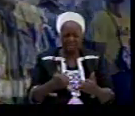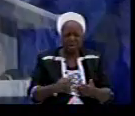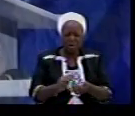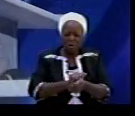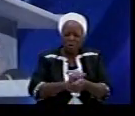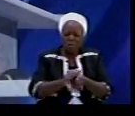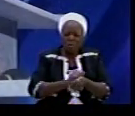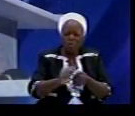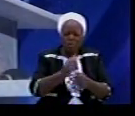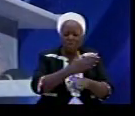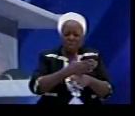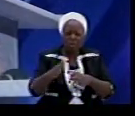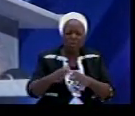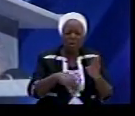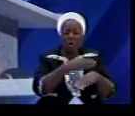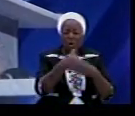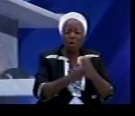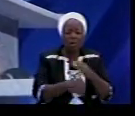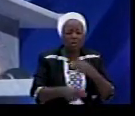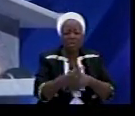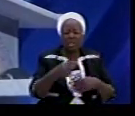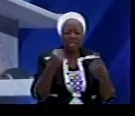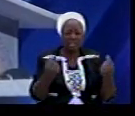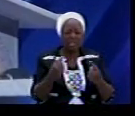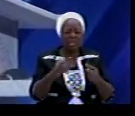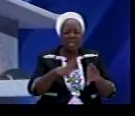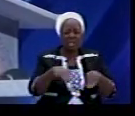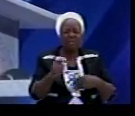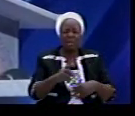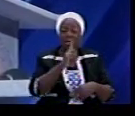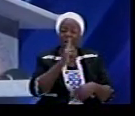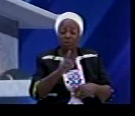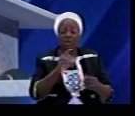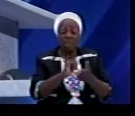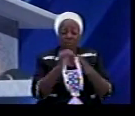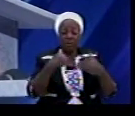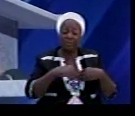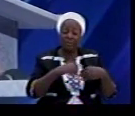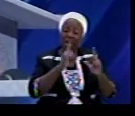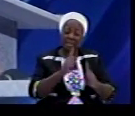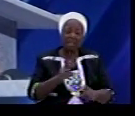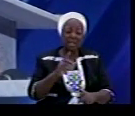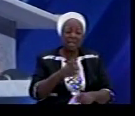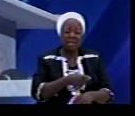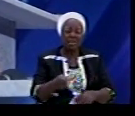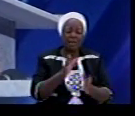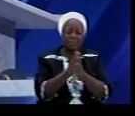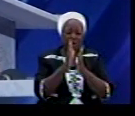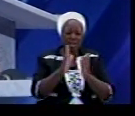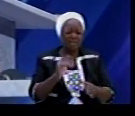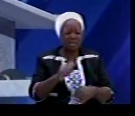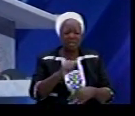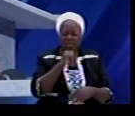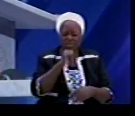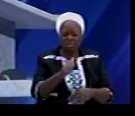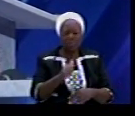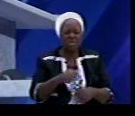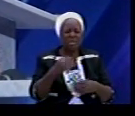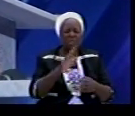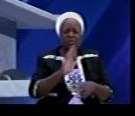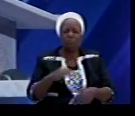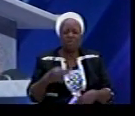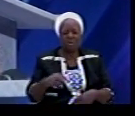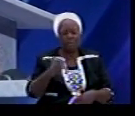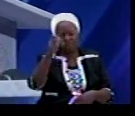all their sins. Give them assurance you have answered their prayers. They are no more children of Satan. They are